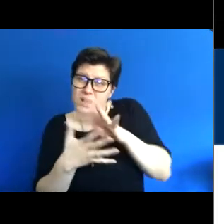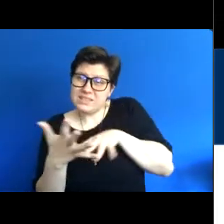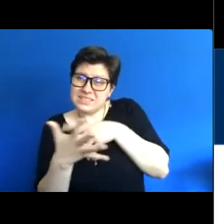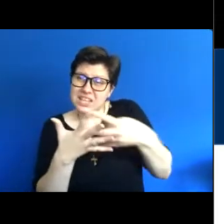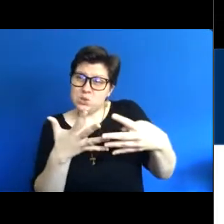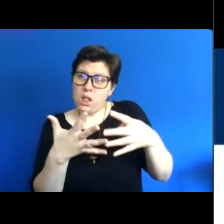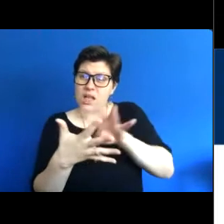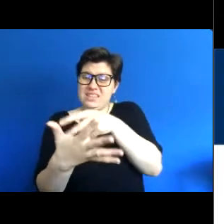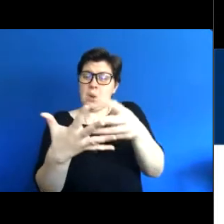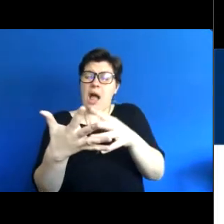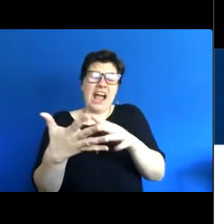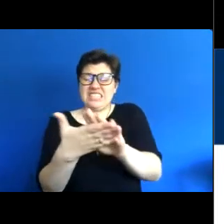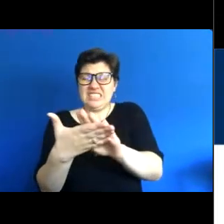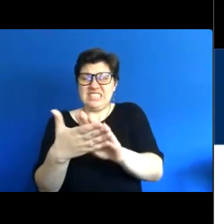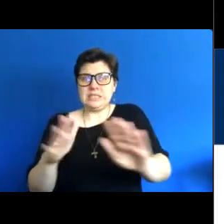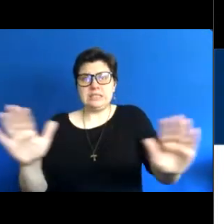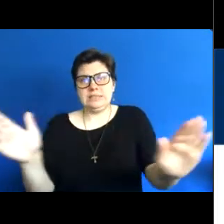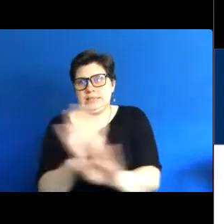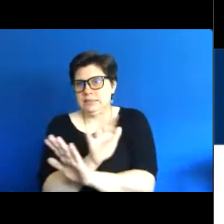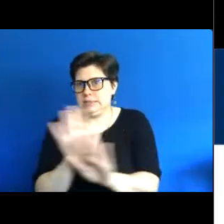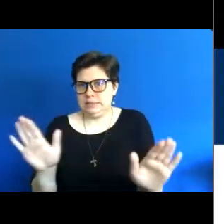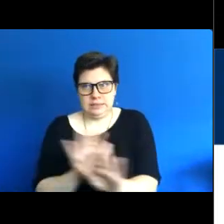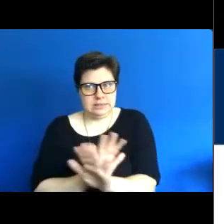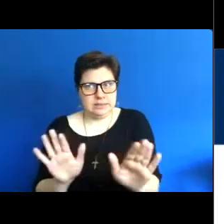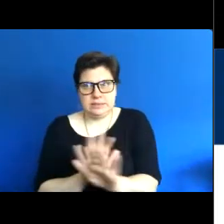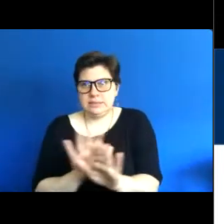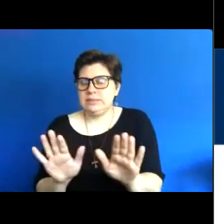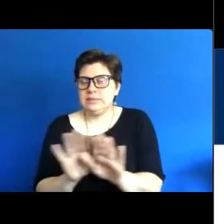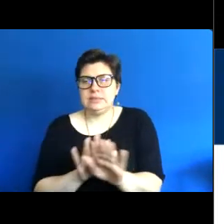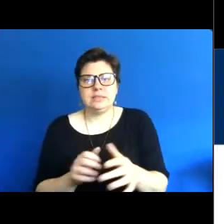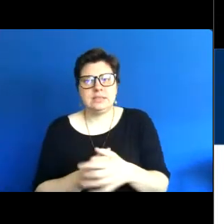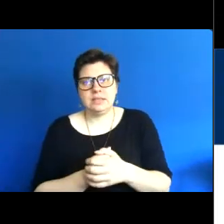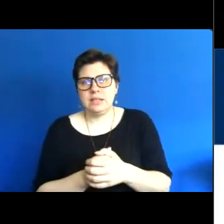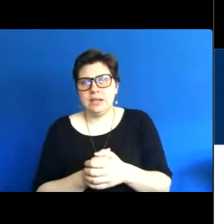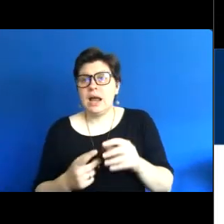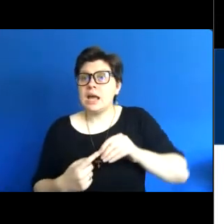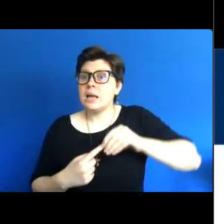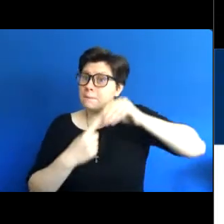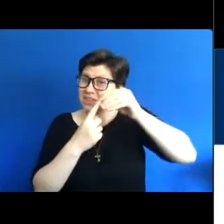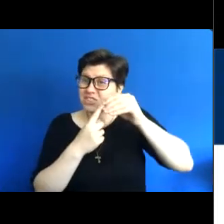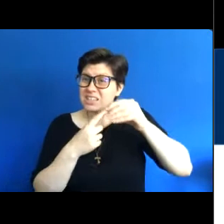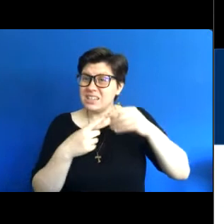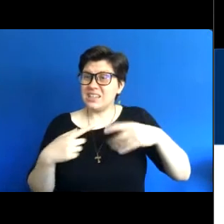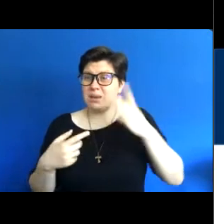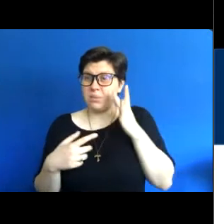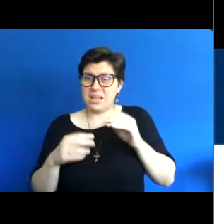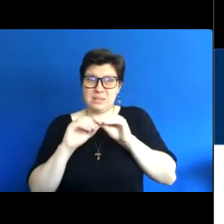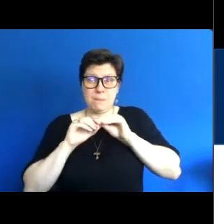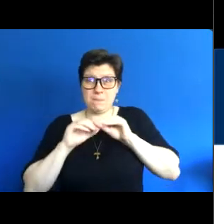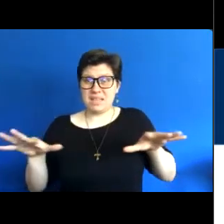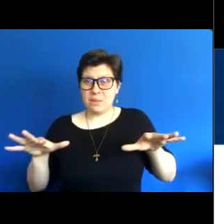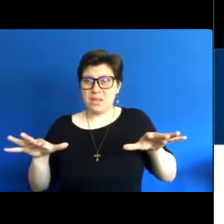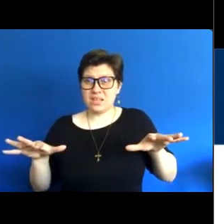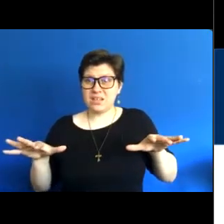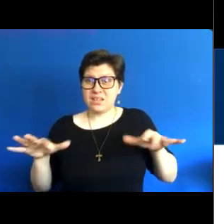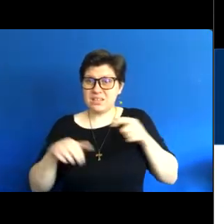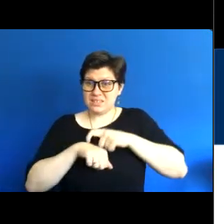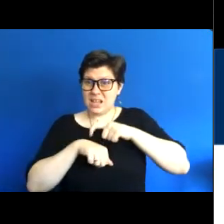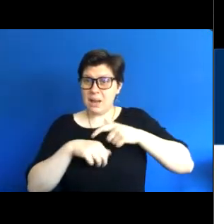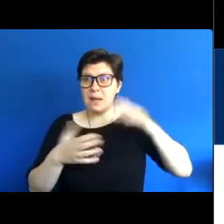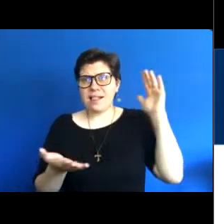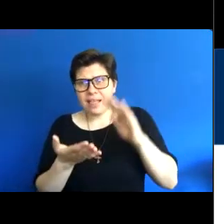of information into that lesson, into that class, especially in this time of pandemic where we have